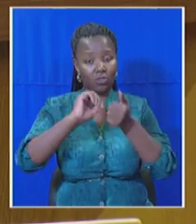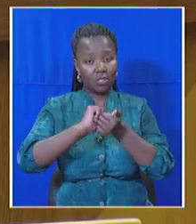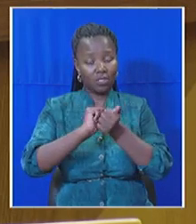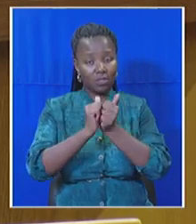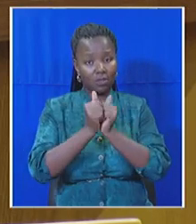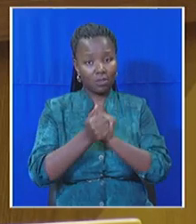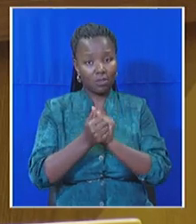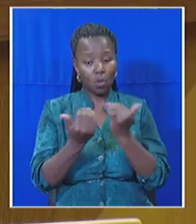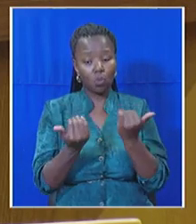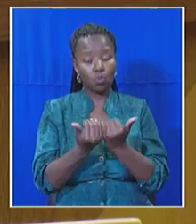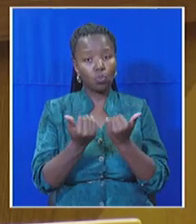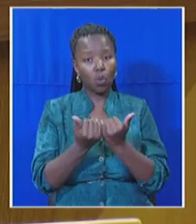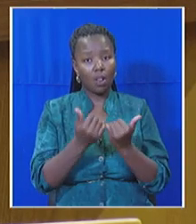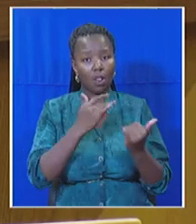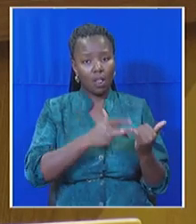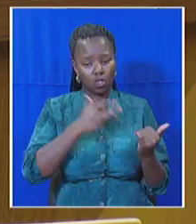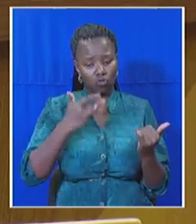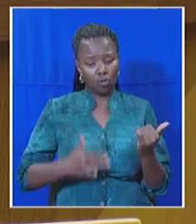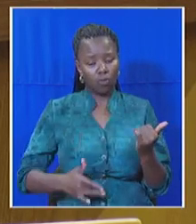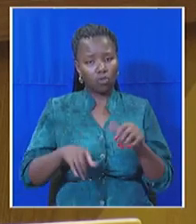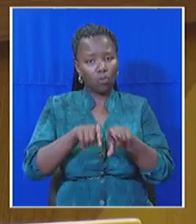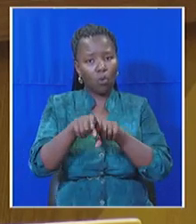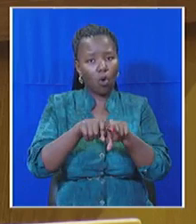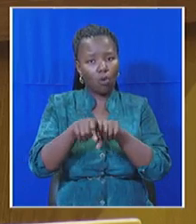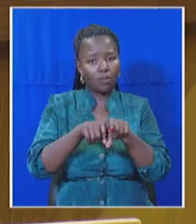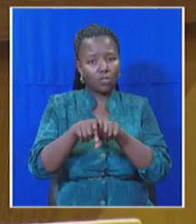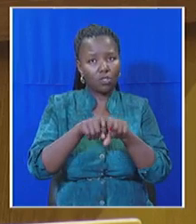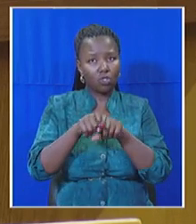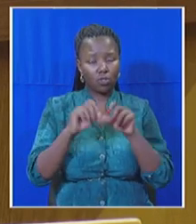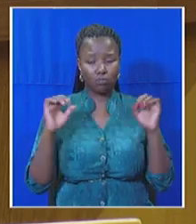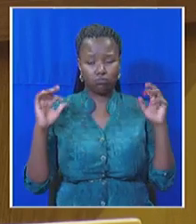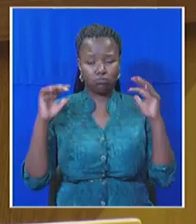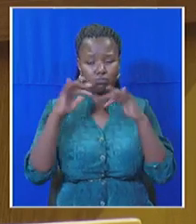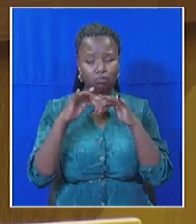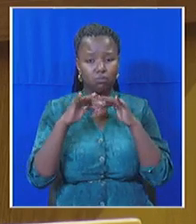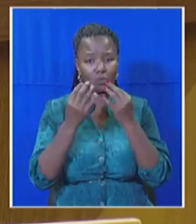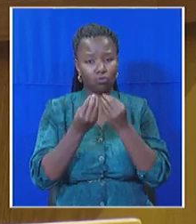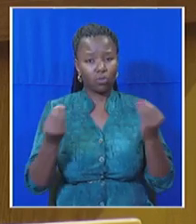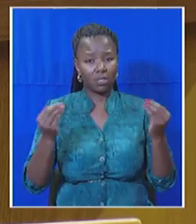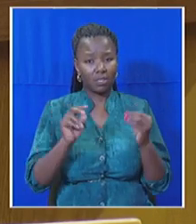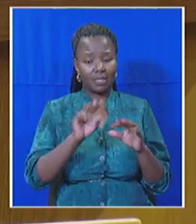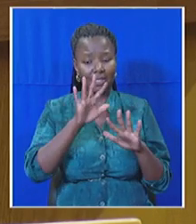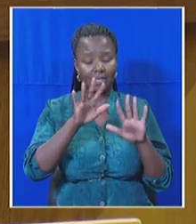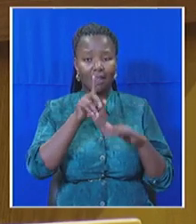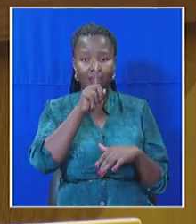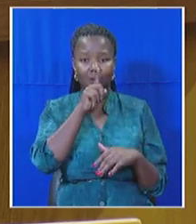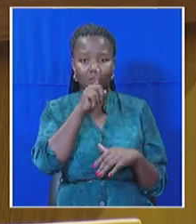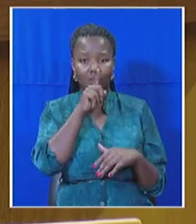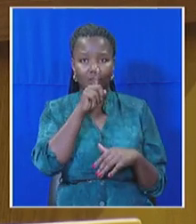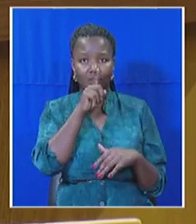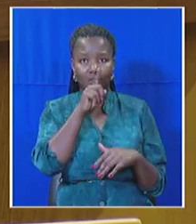national school championships, where we had over 10,000 participants, is